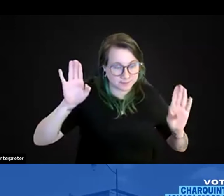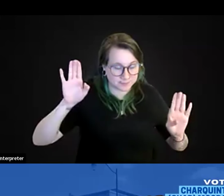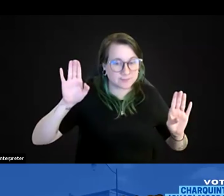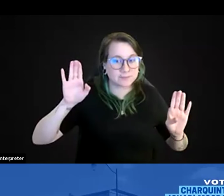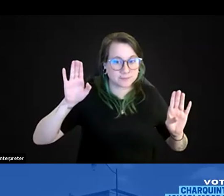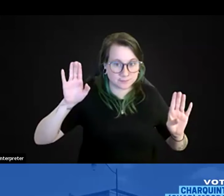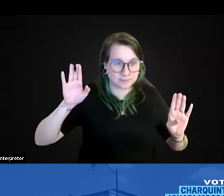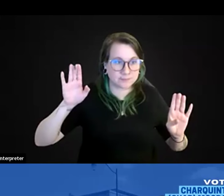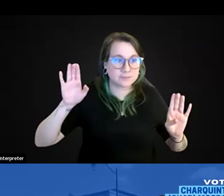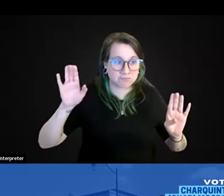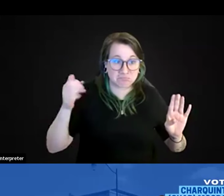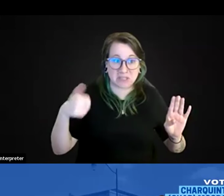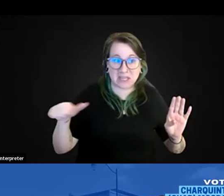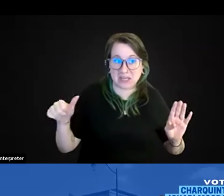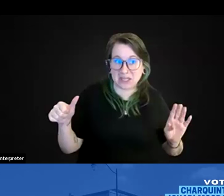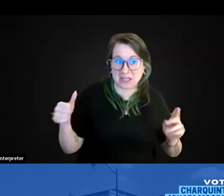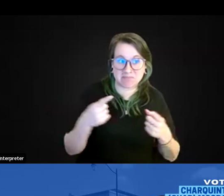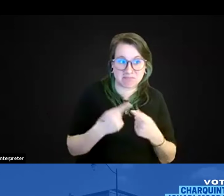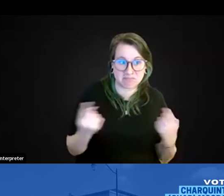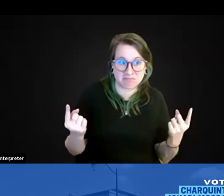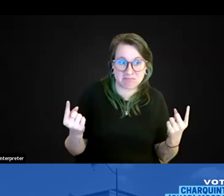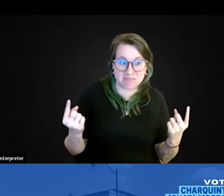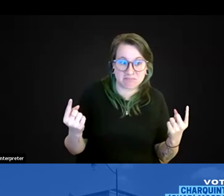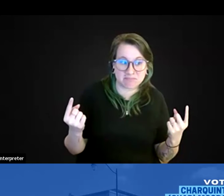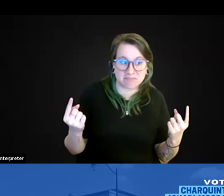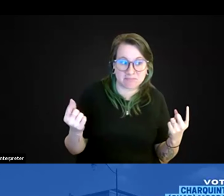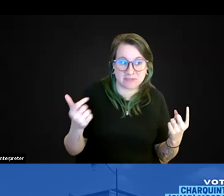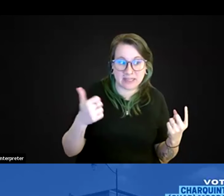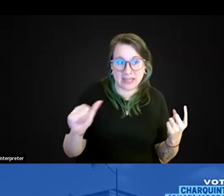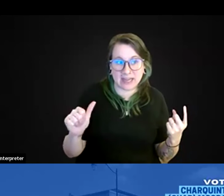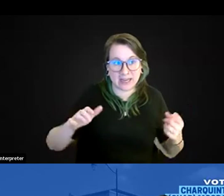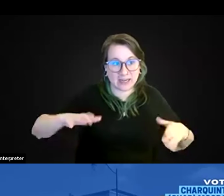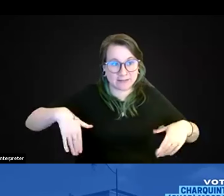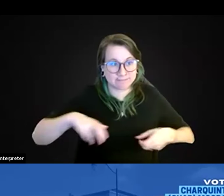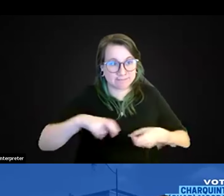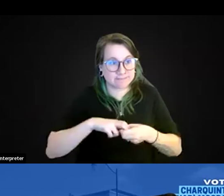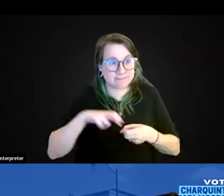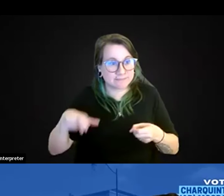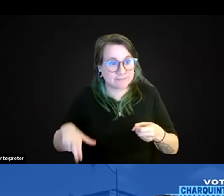Aye. Any nays? And any abstentions?